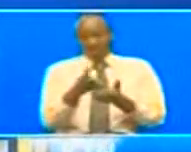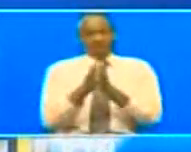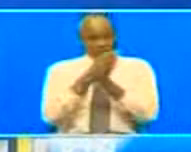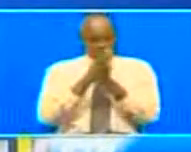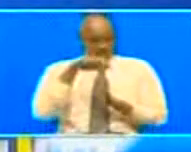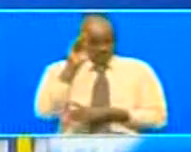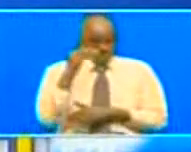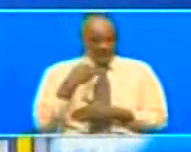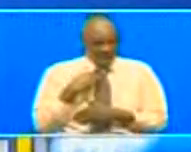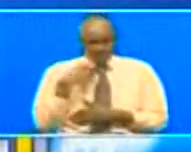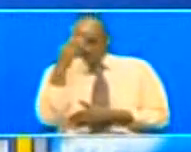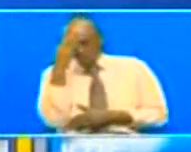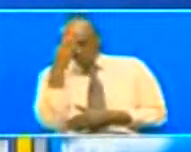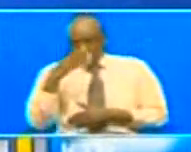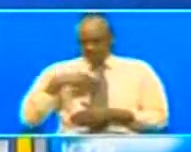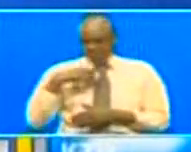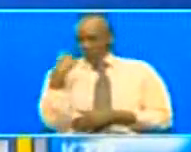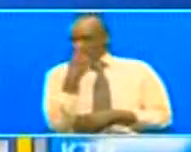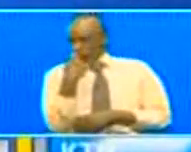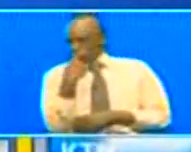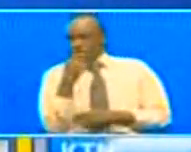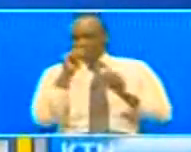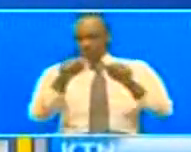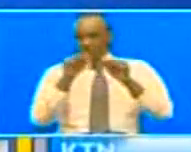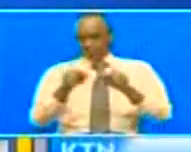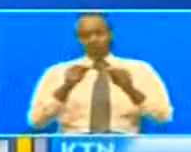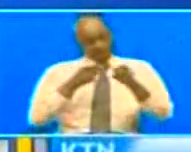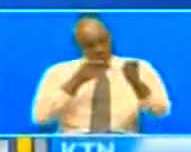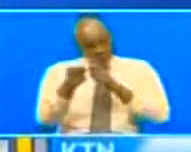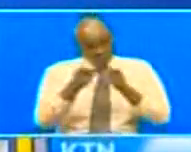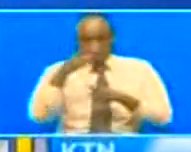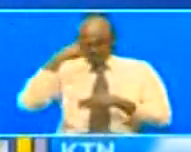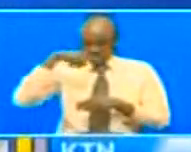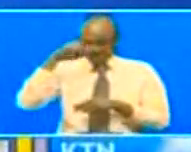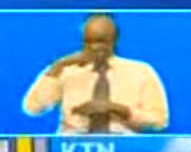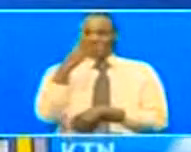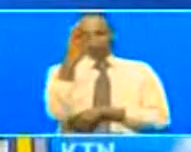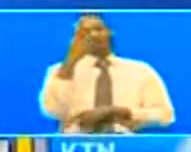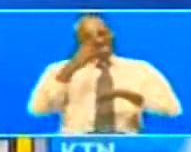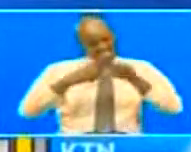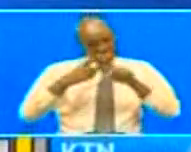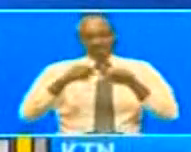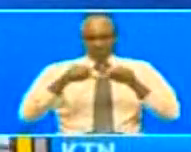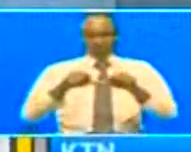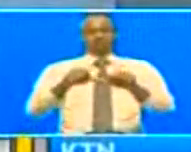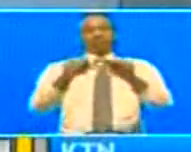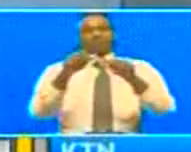Changole brings us an insight into the people who could be steering monetary policy for the next 4 years.